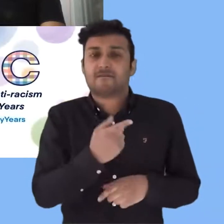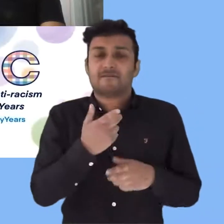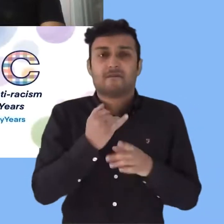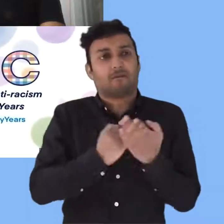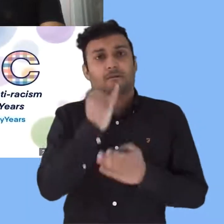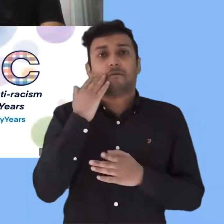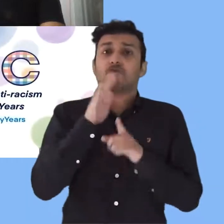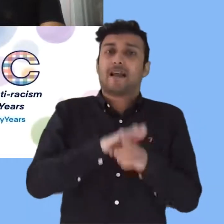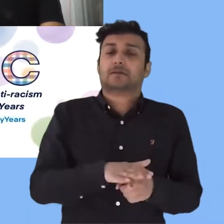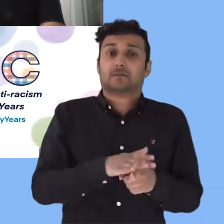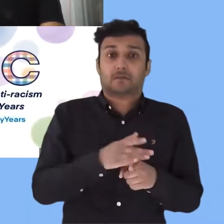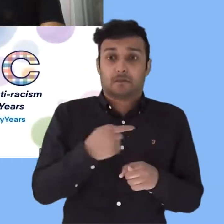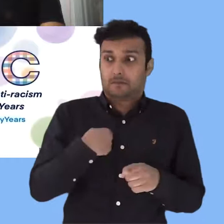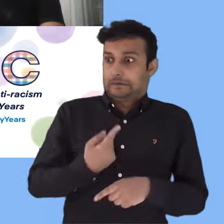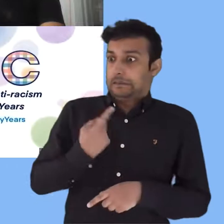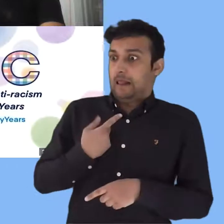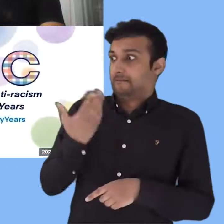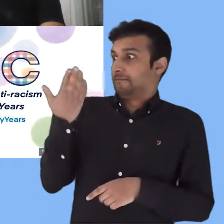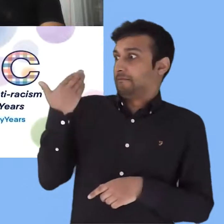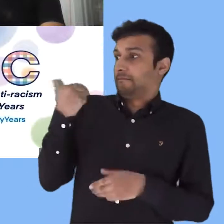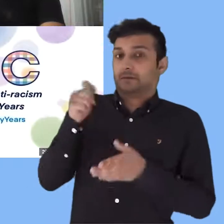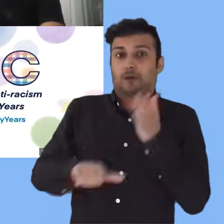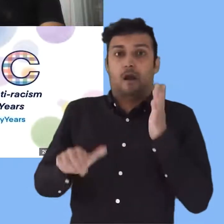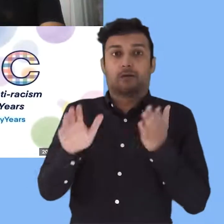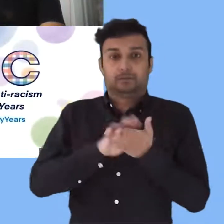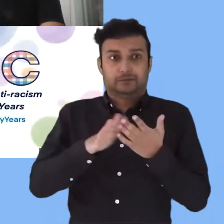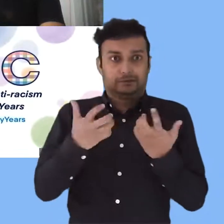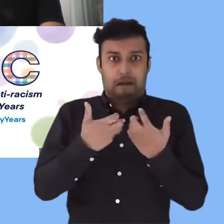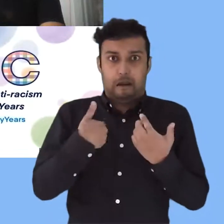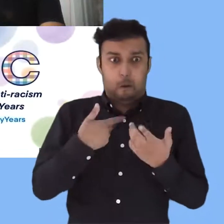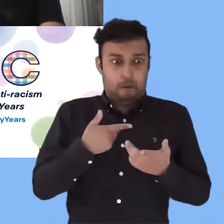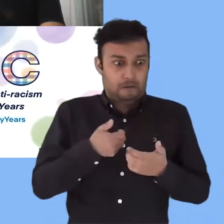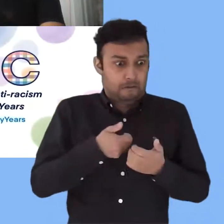Yeah, I think that's a really good point. And